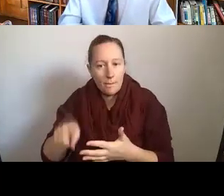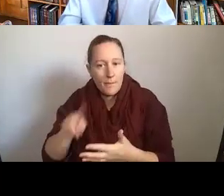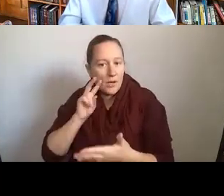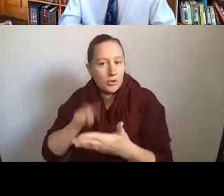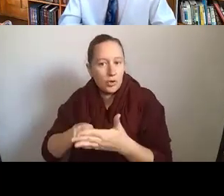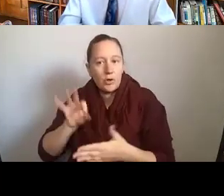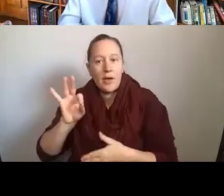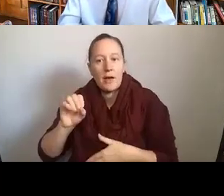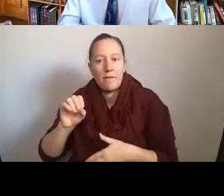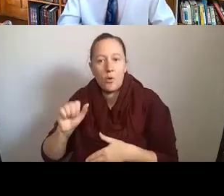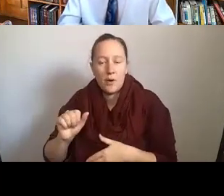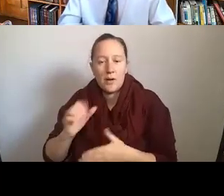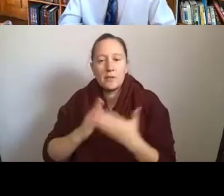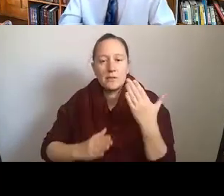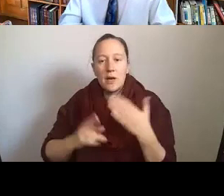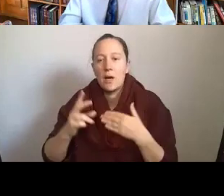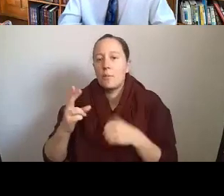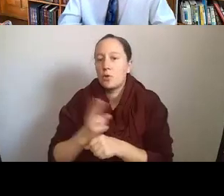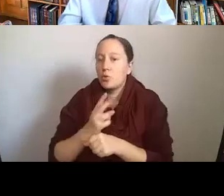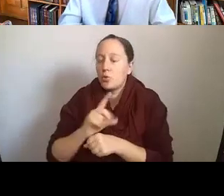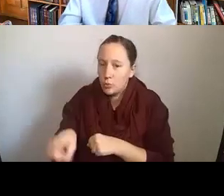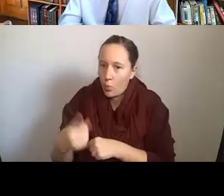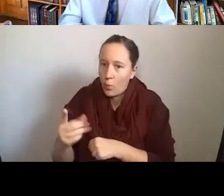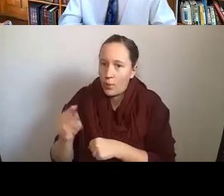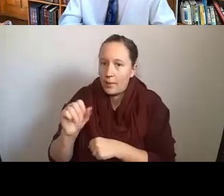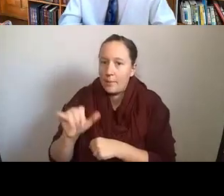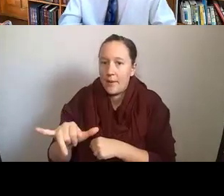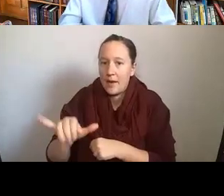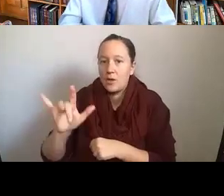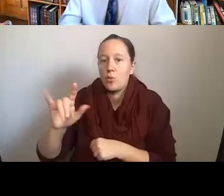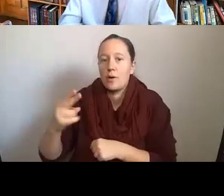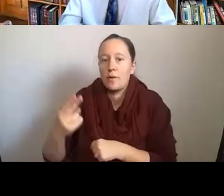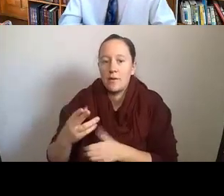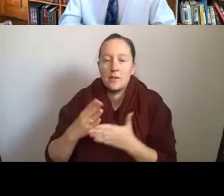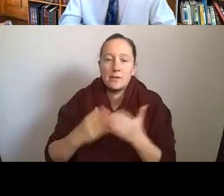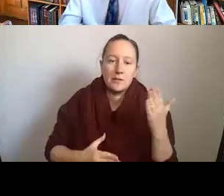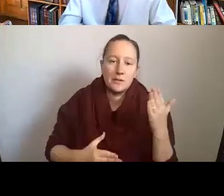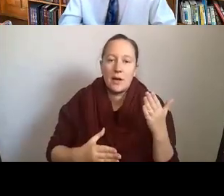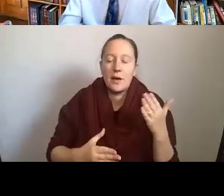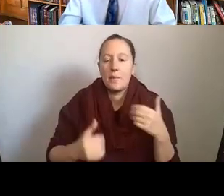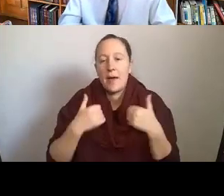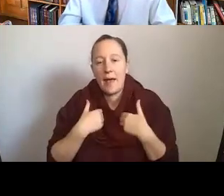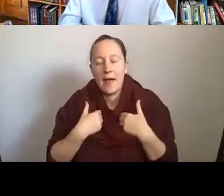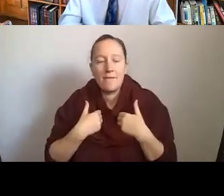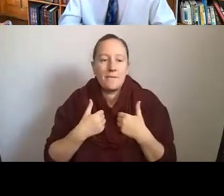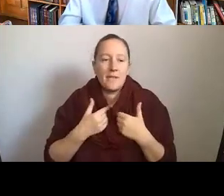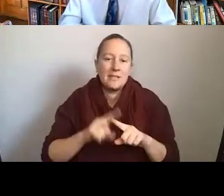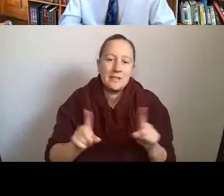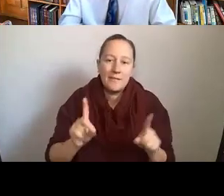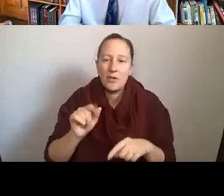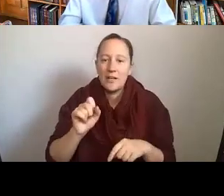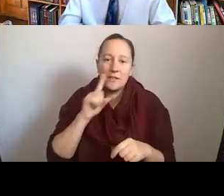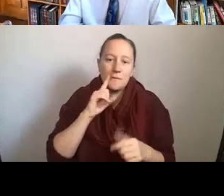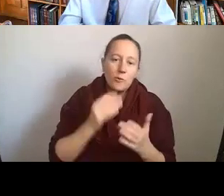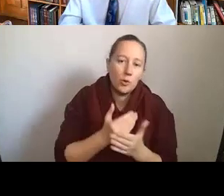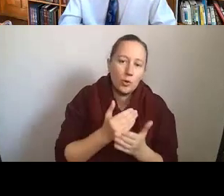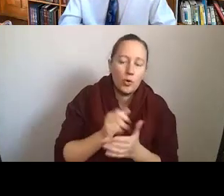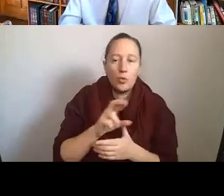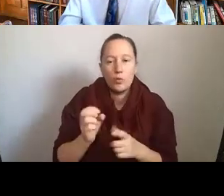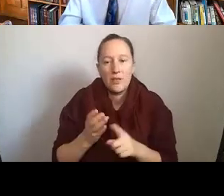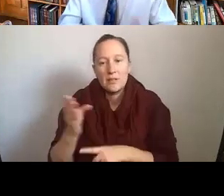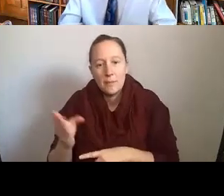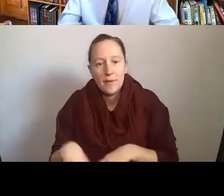Some institutes use only May 25th. Some have different dates for new versus resubmission. Some are for AIDS or non-AIDS,